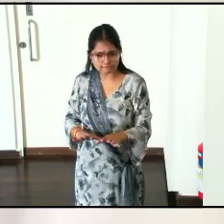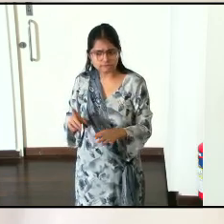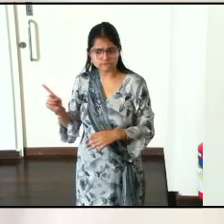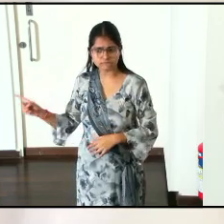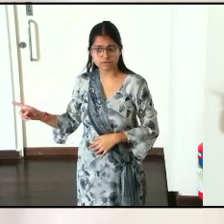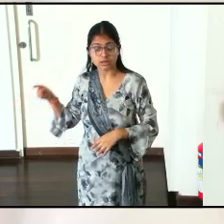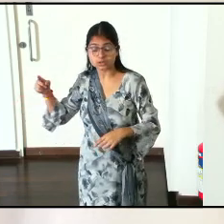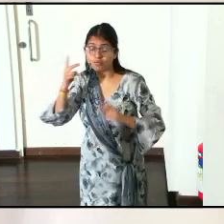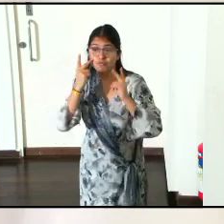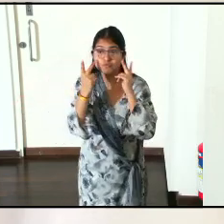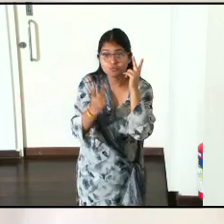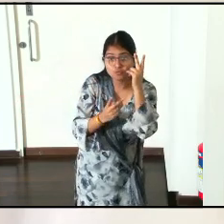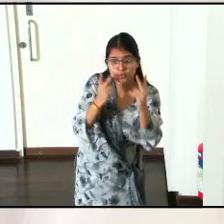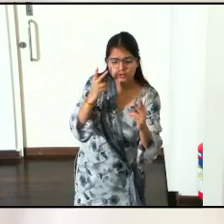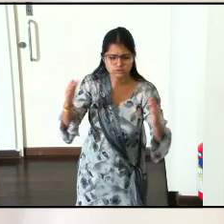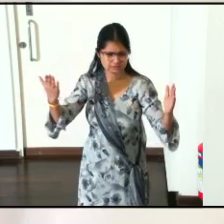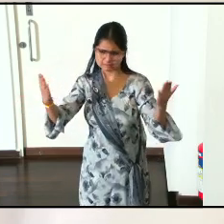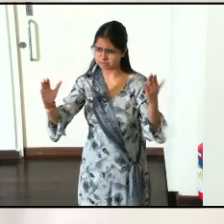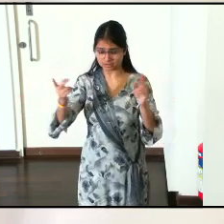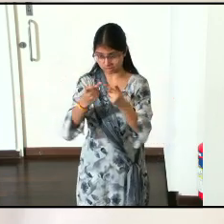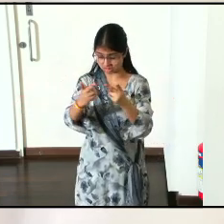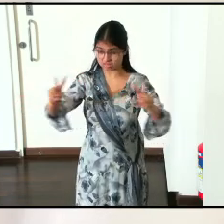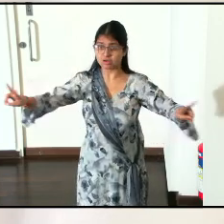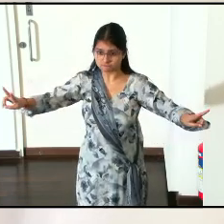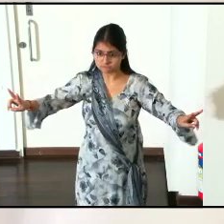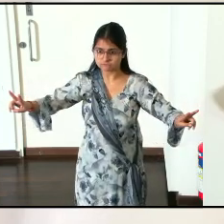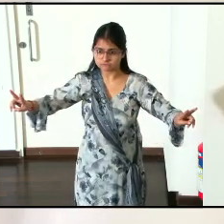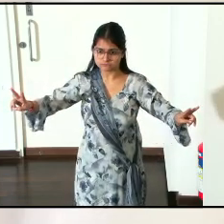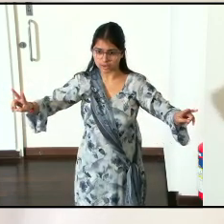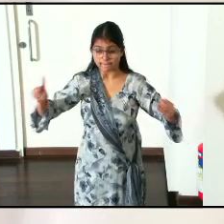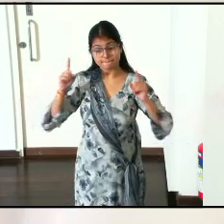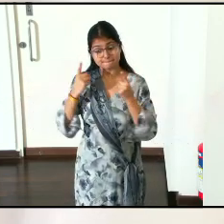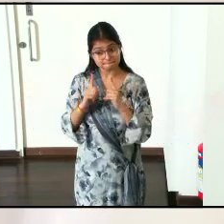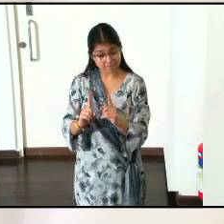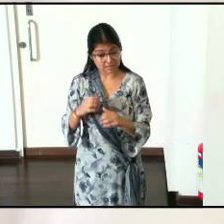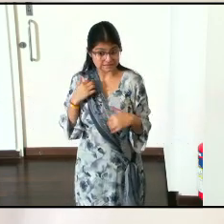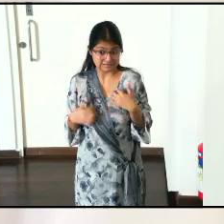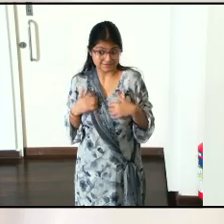visually, they are very different from one another. It's very interesting how,